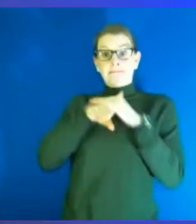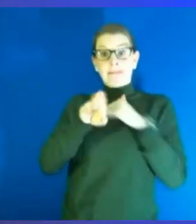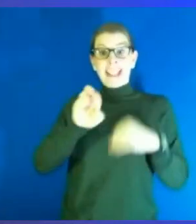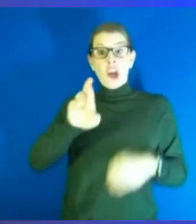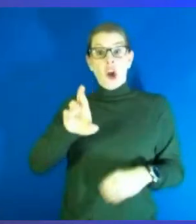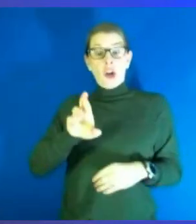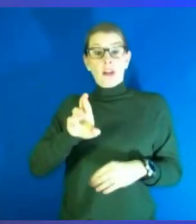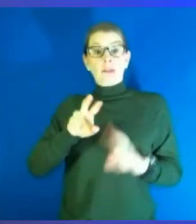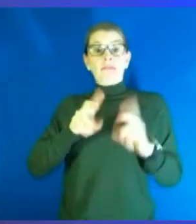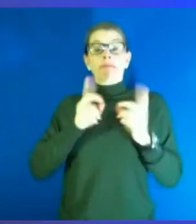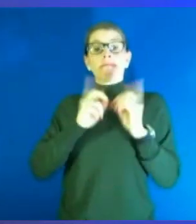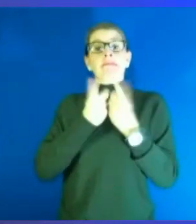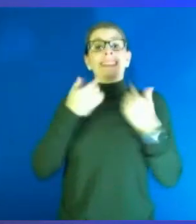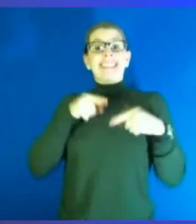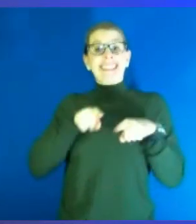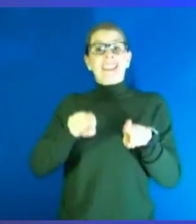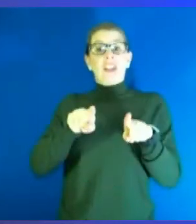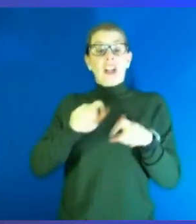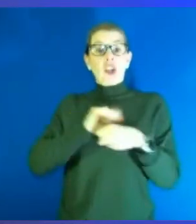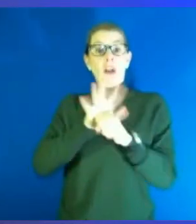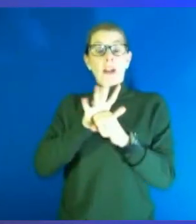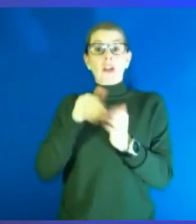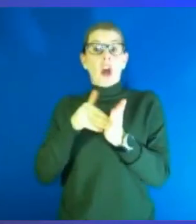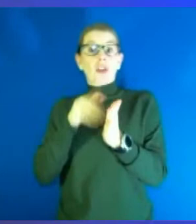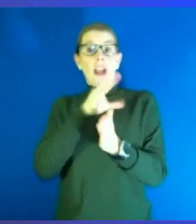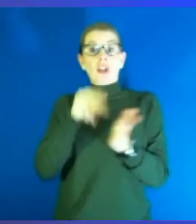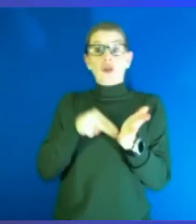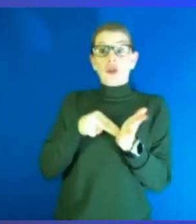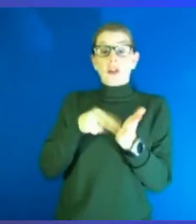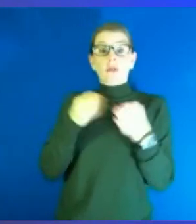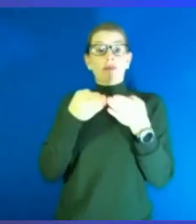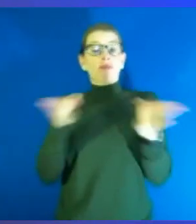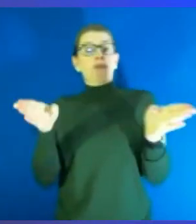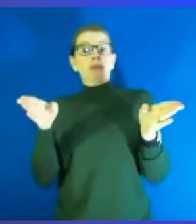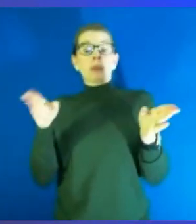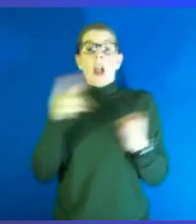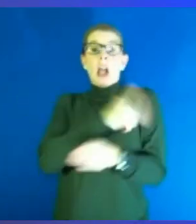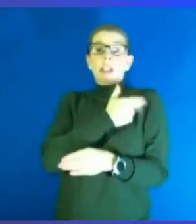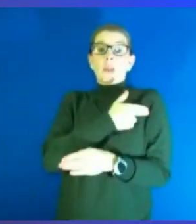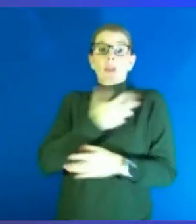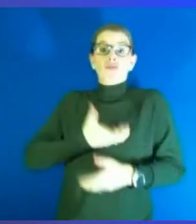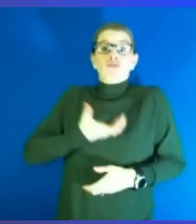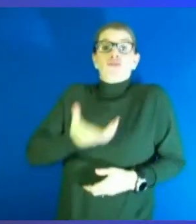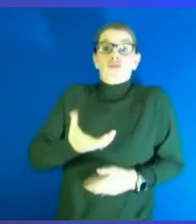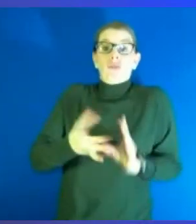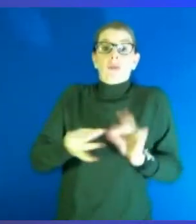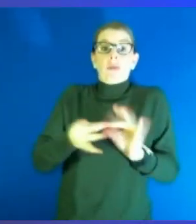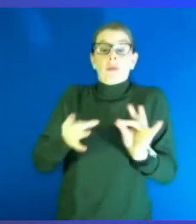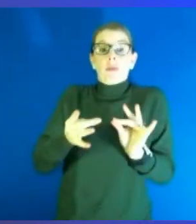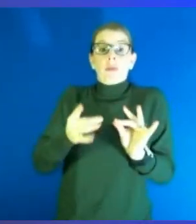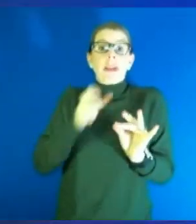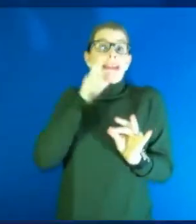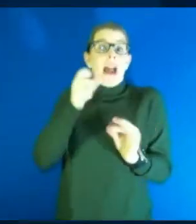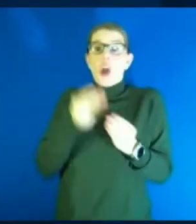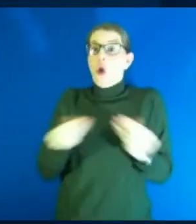during COVID, and as we leave you today, doctors and nurses throughout the whole hospital share the message that it is not